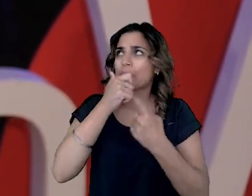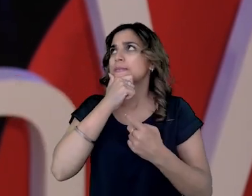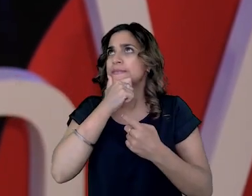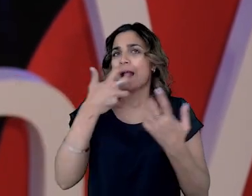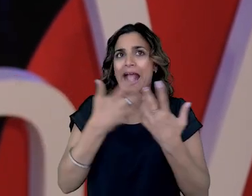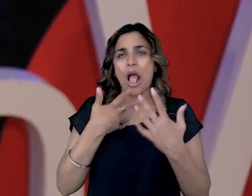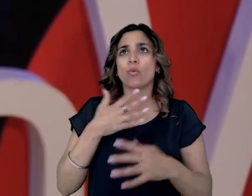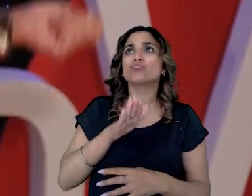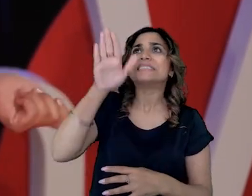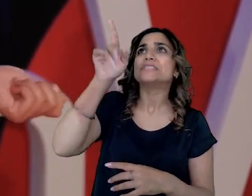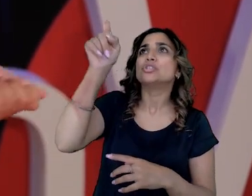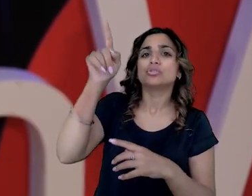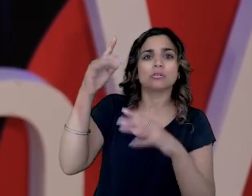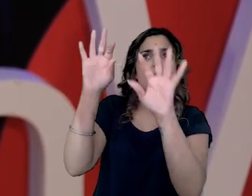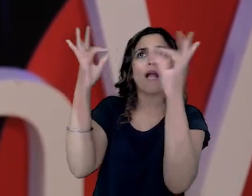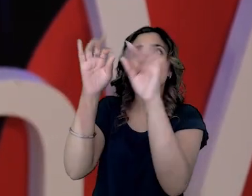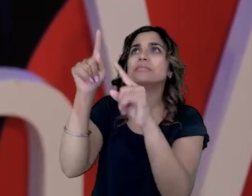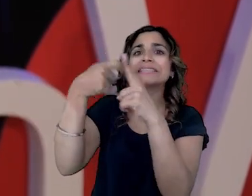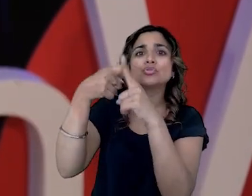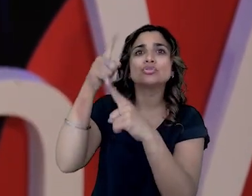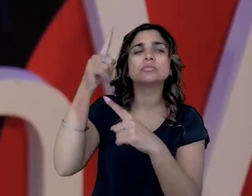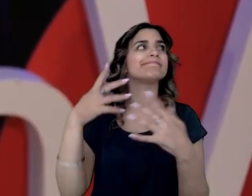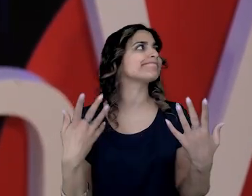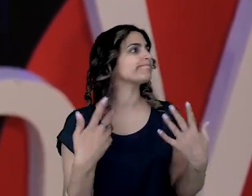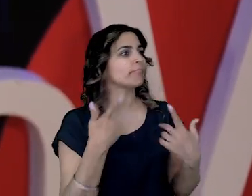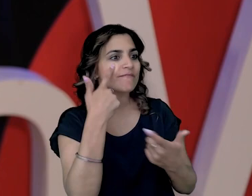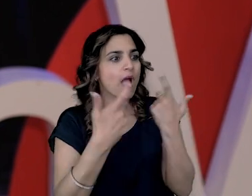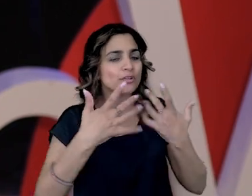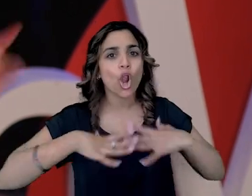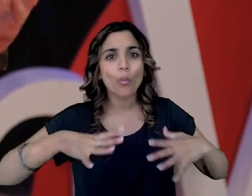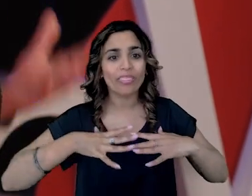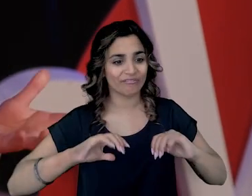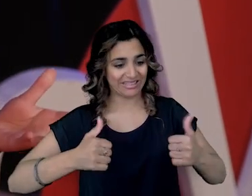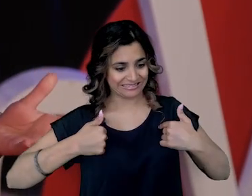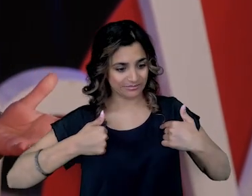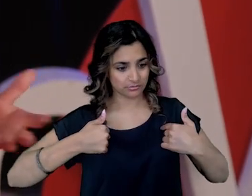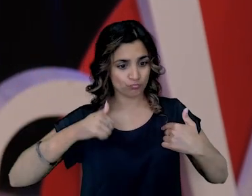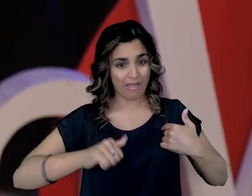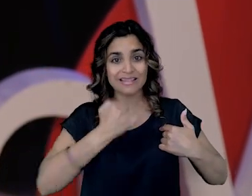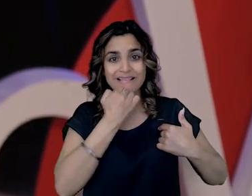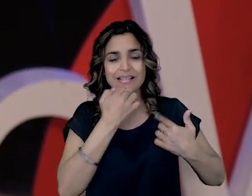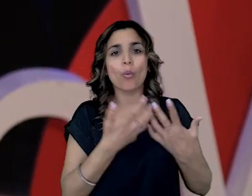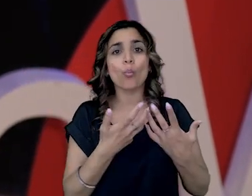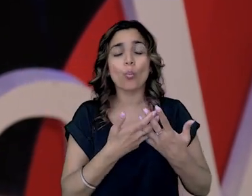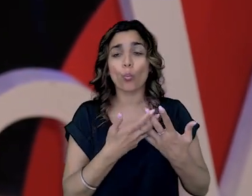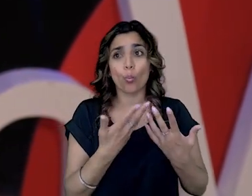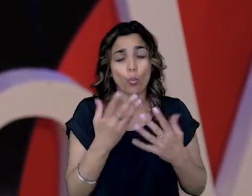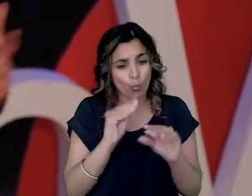i have to figure out how i'm going to reach my kitchen cupboards to how i'm going to find clothes and get them to fit me